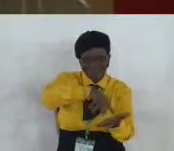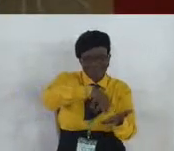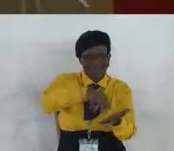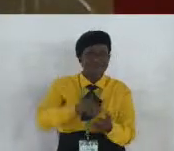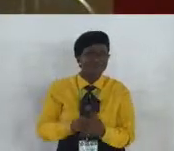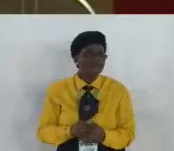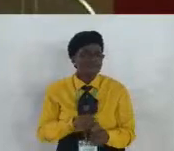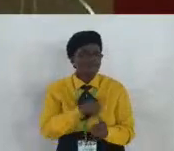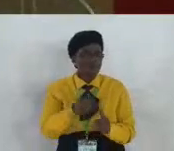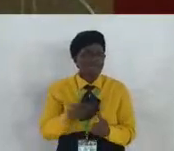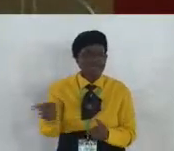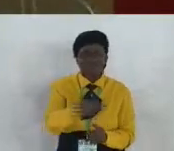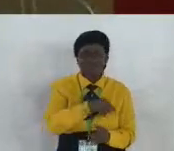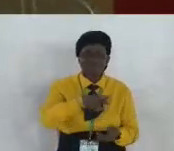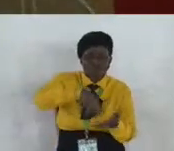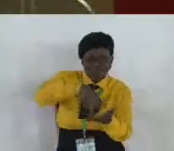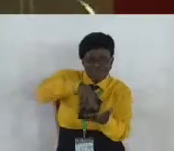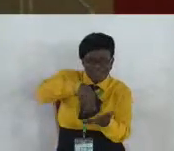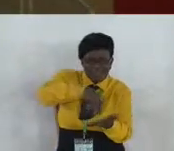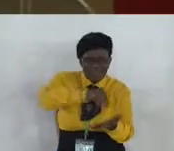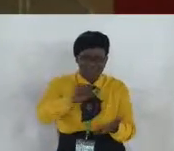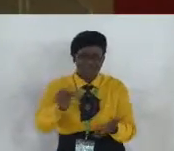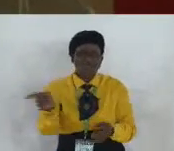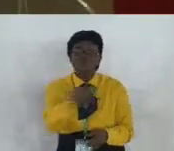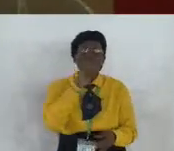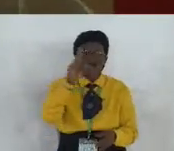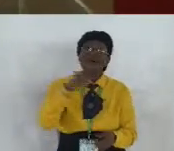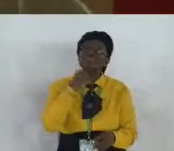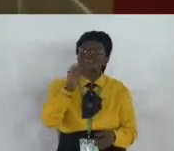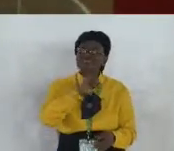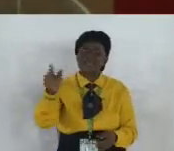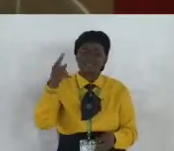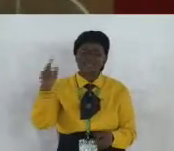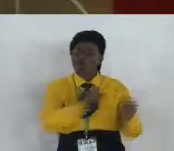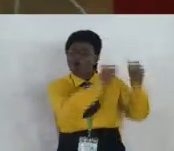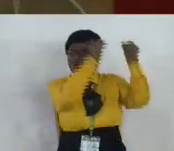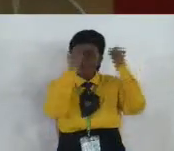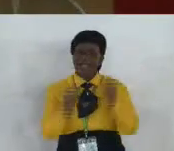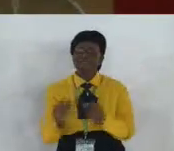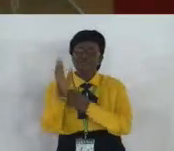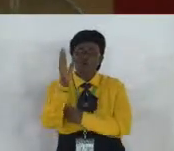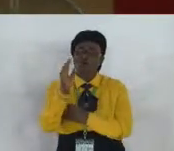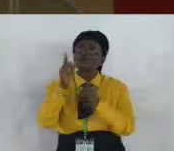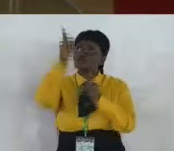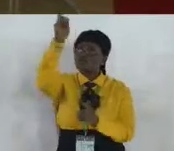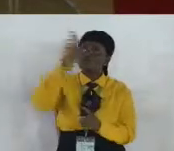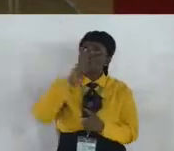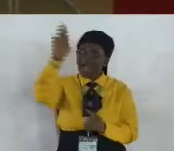When you dance, you are telling the Almighty God, you are my owner.